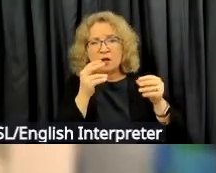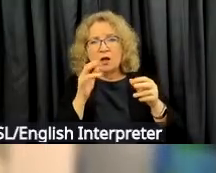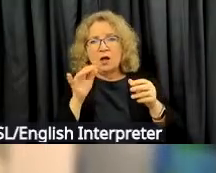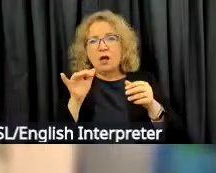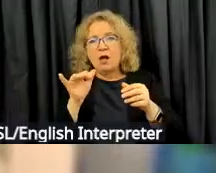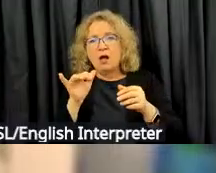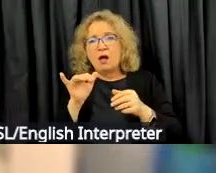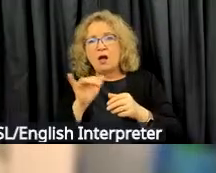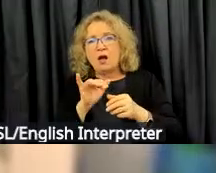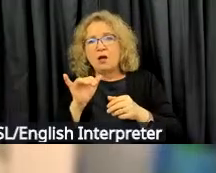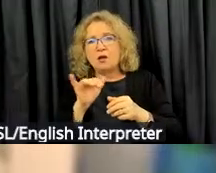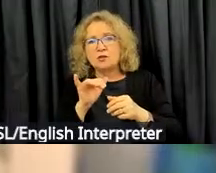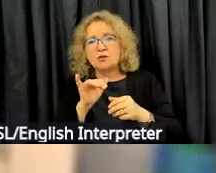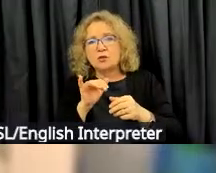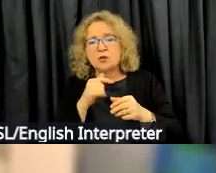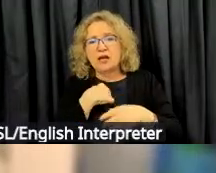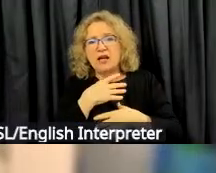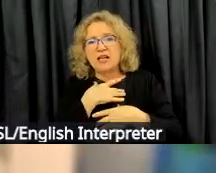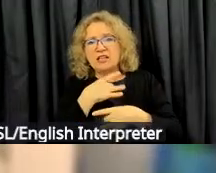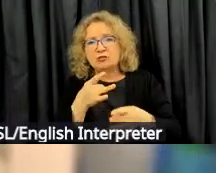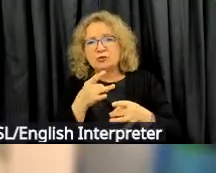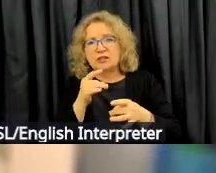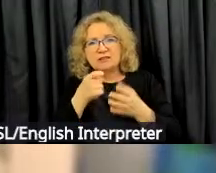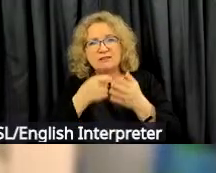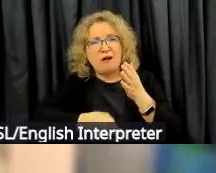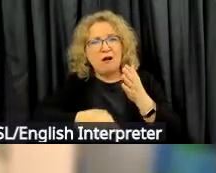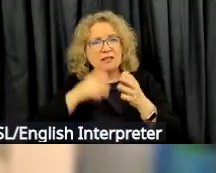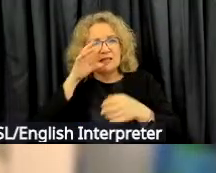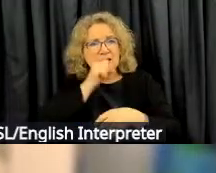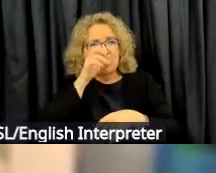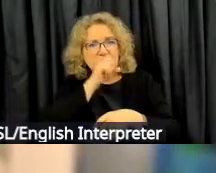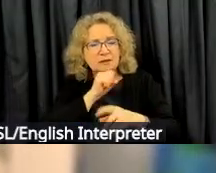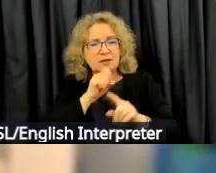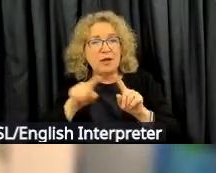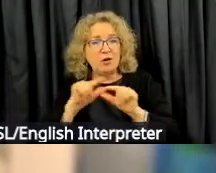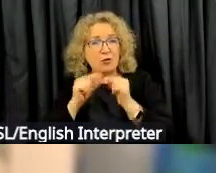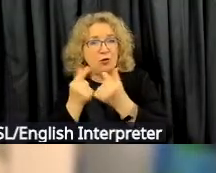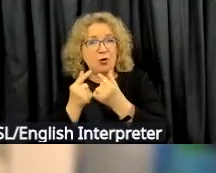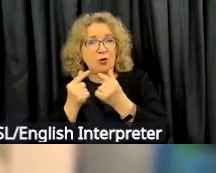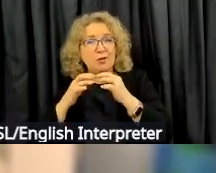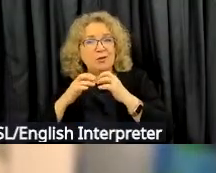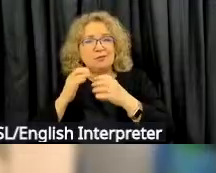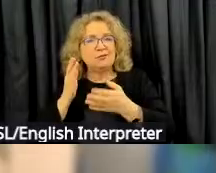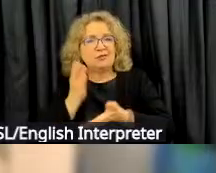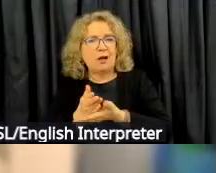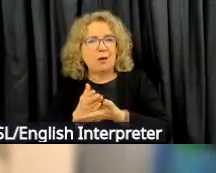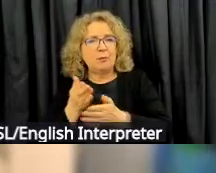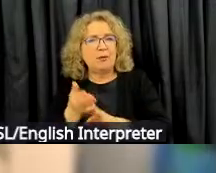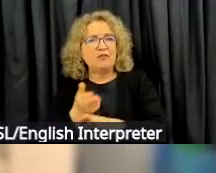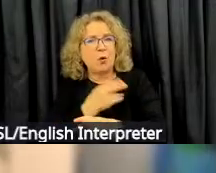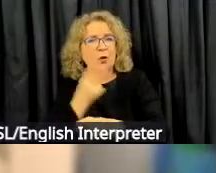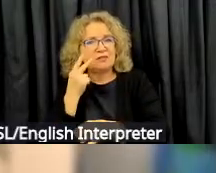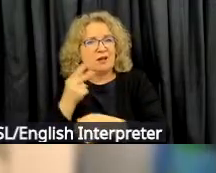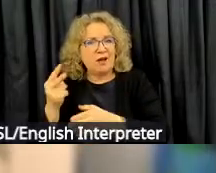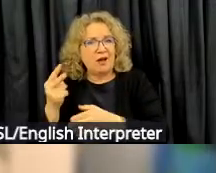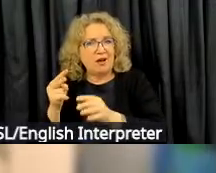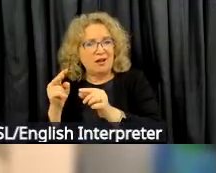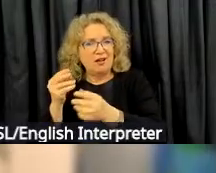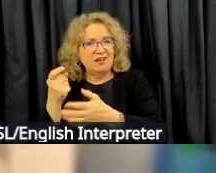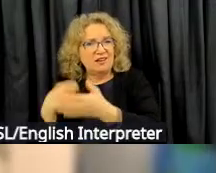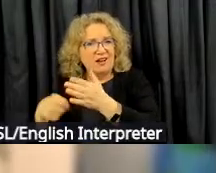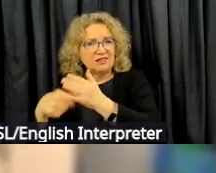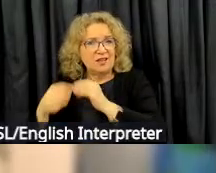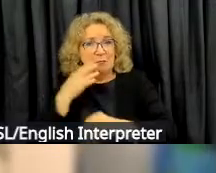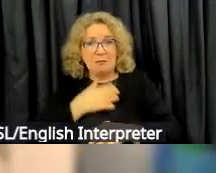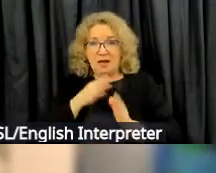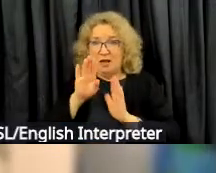the group before I actually saw any costs. So because my background is economics, and I did kind